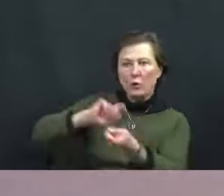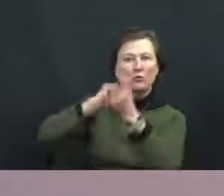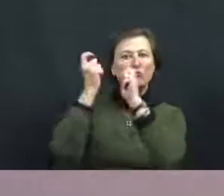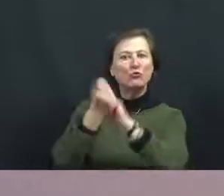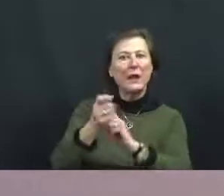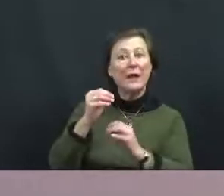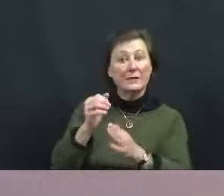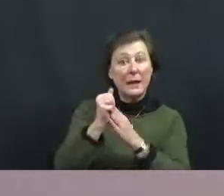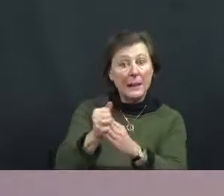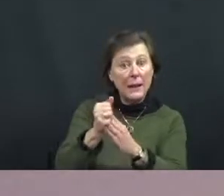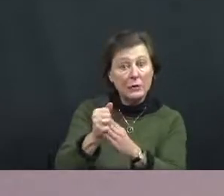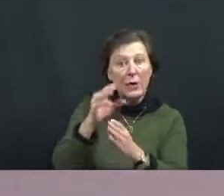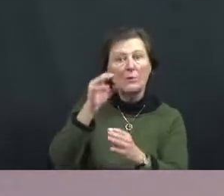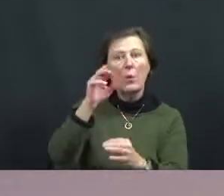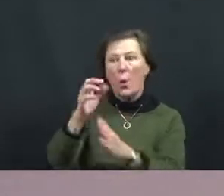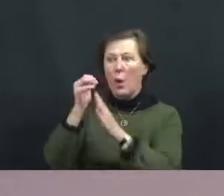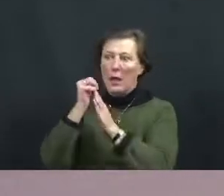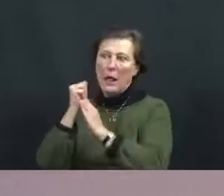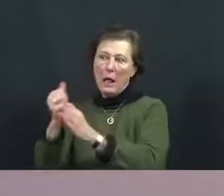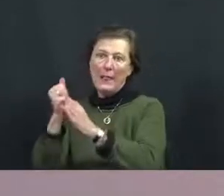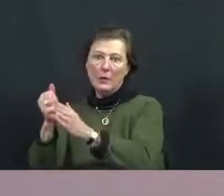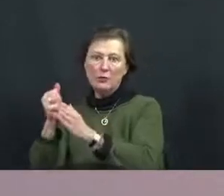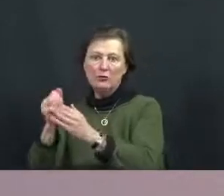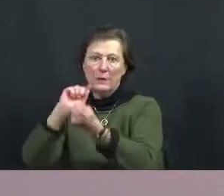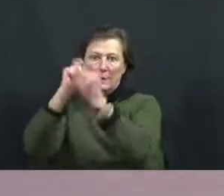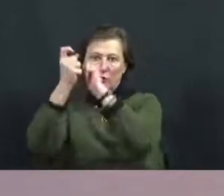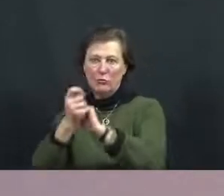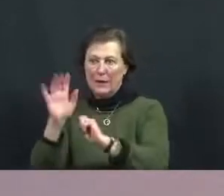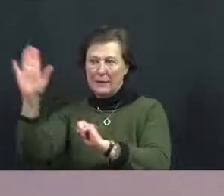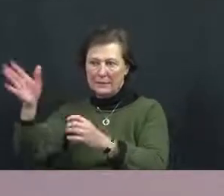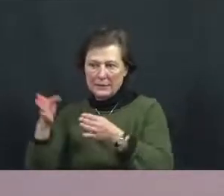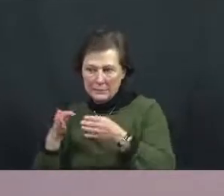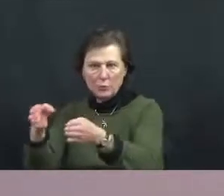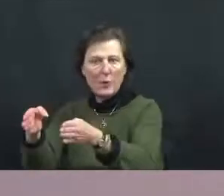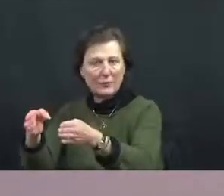the leadership change its direction.